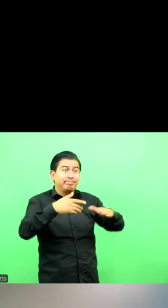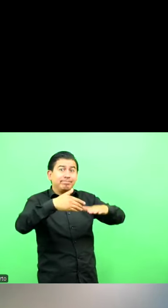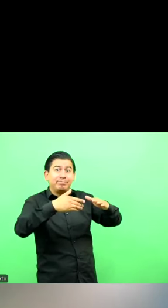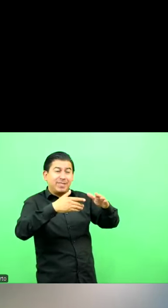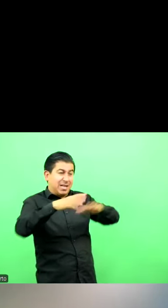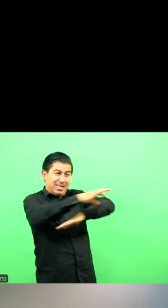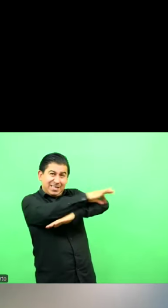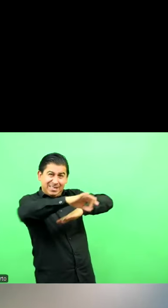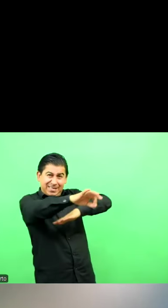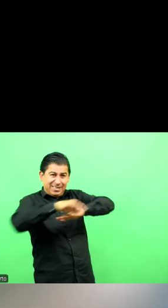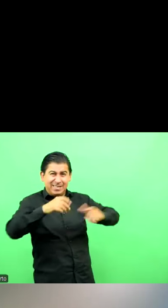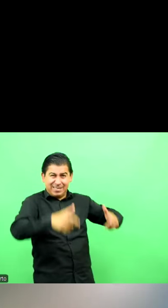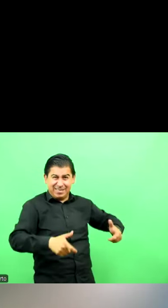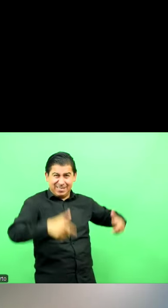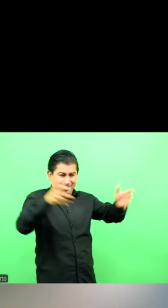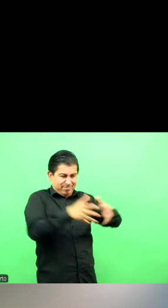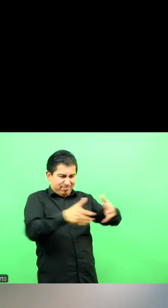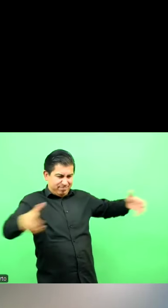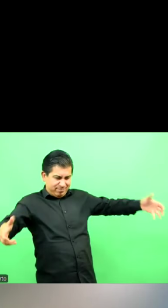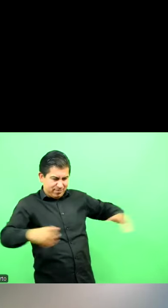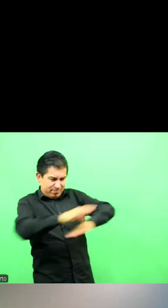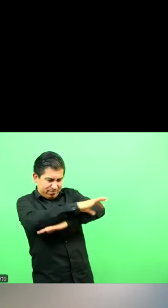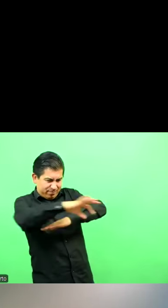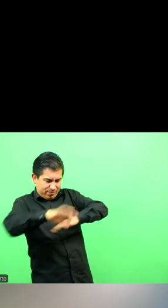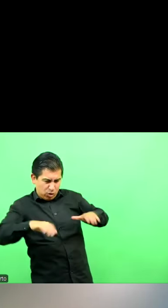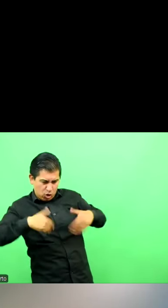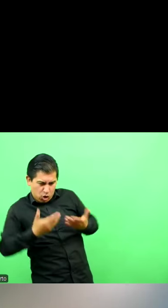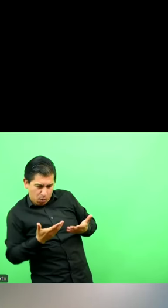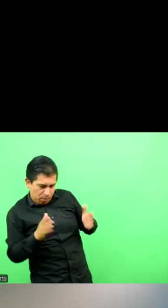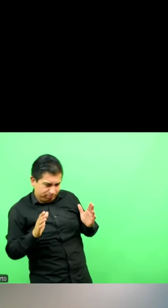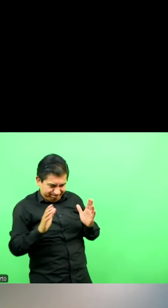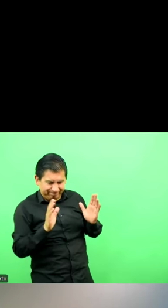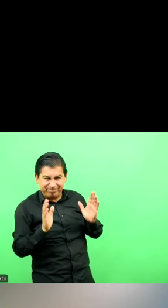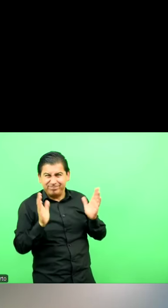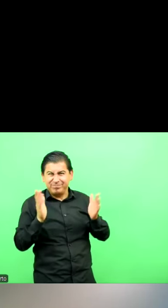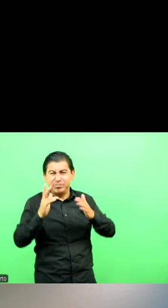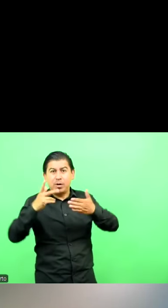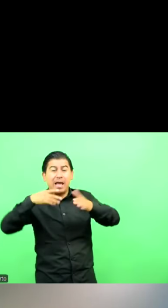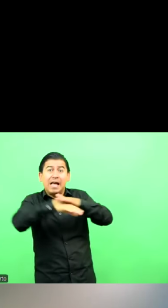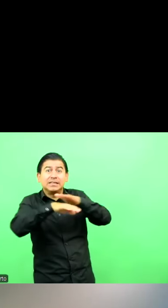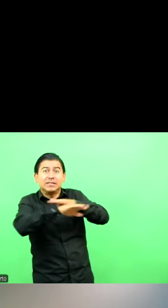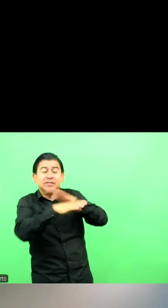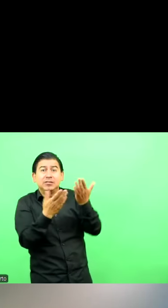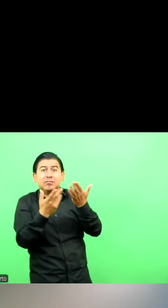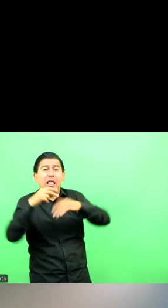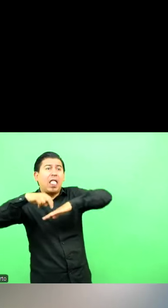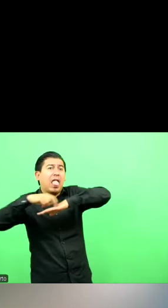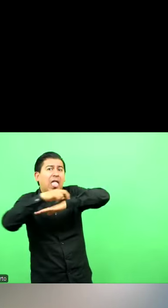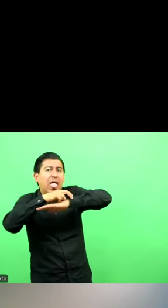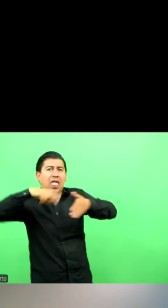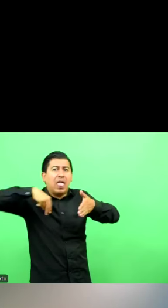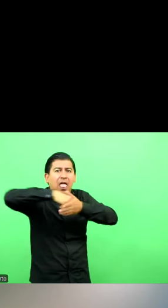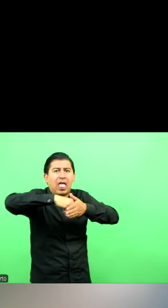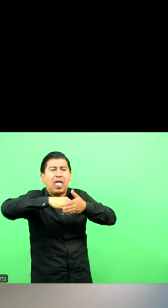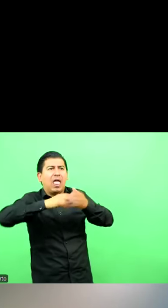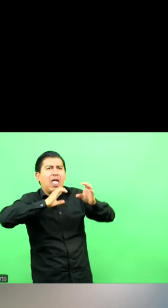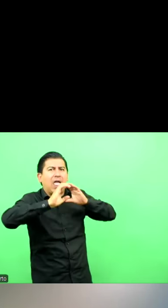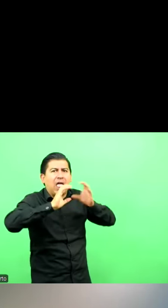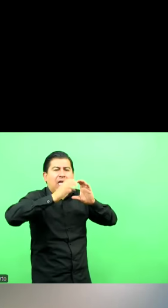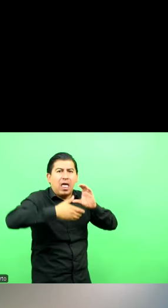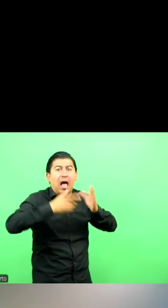Secondly, we need universal design and accessible environments to access healthcare. This